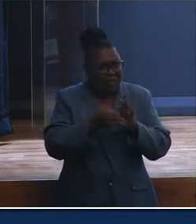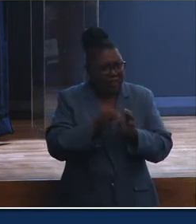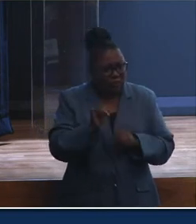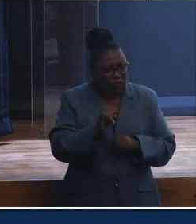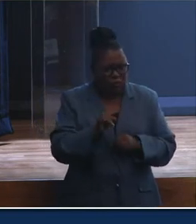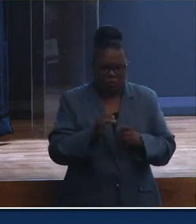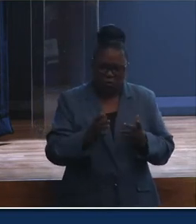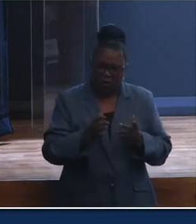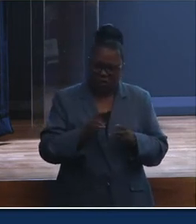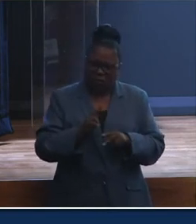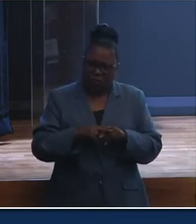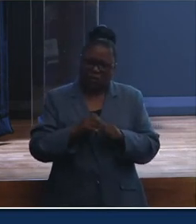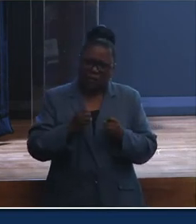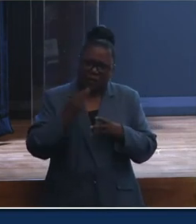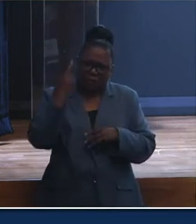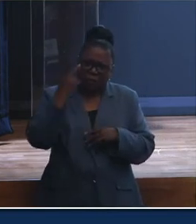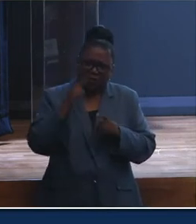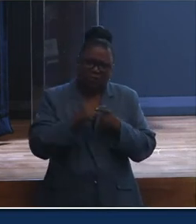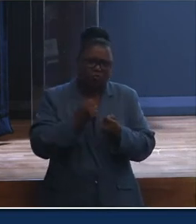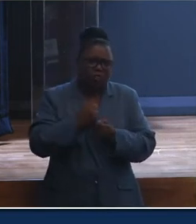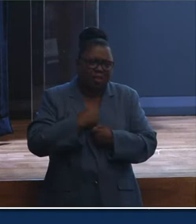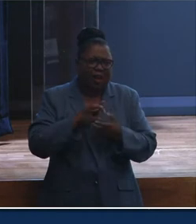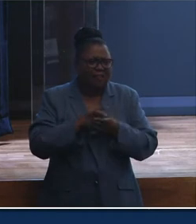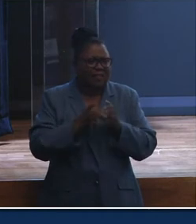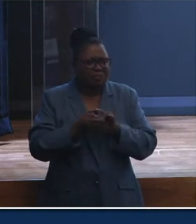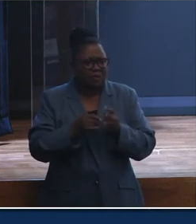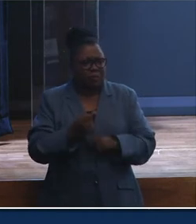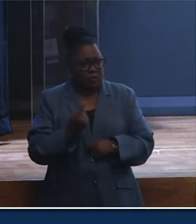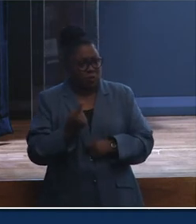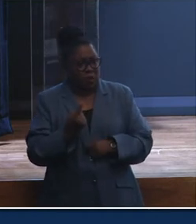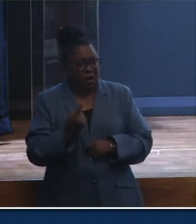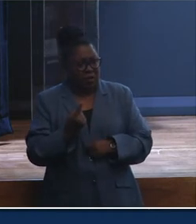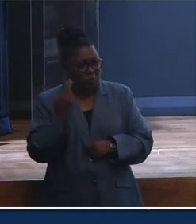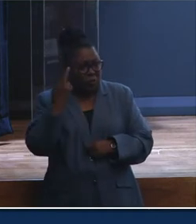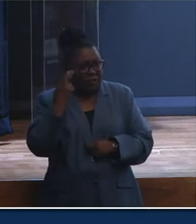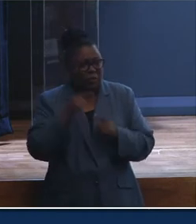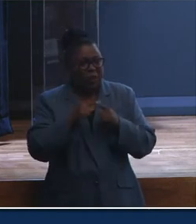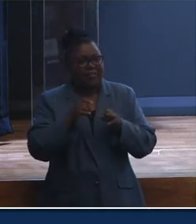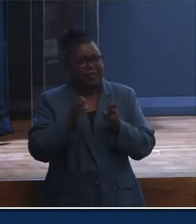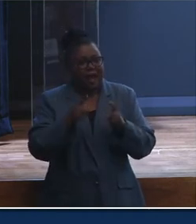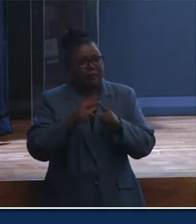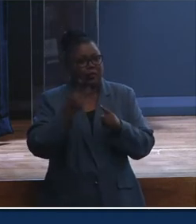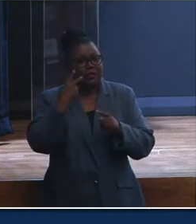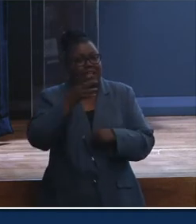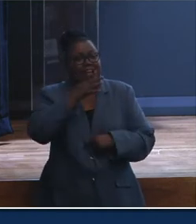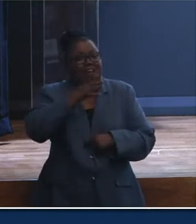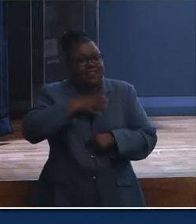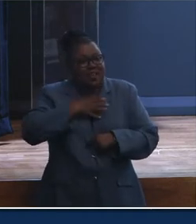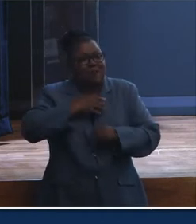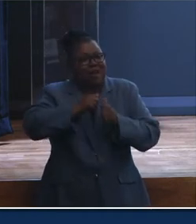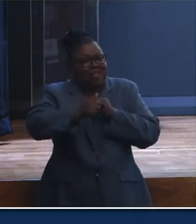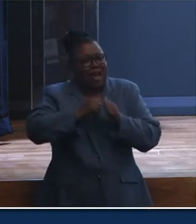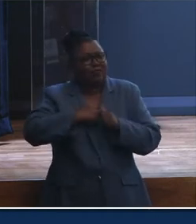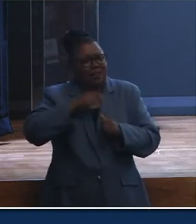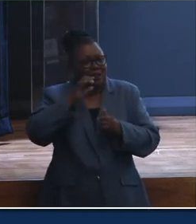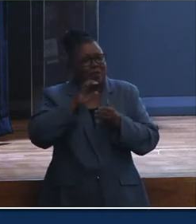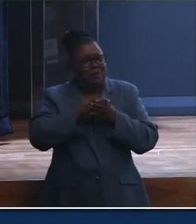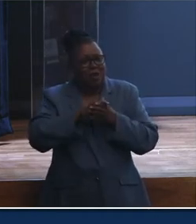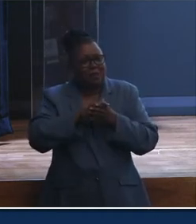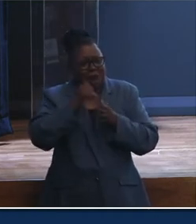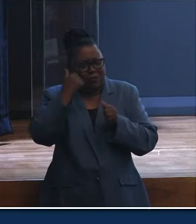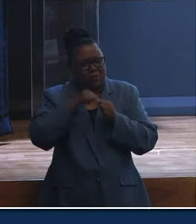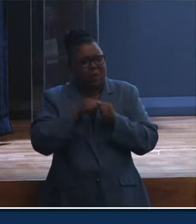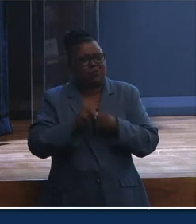Well, of course, there are many reasons to love the Olympics, mm-hmm. but certainly one of them was the opportunity to see female athletes. And I remember from